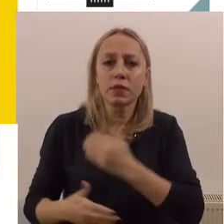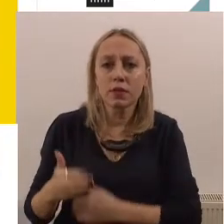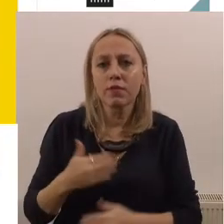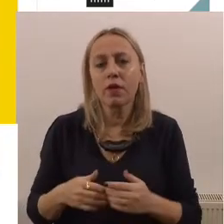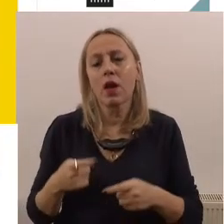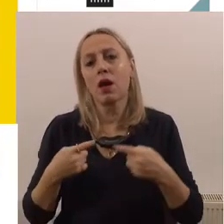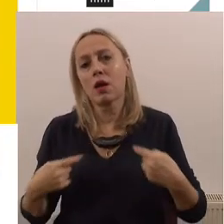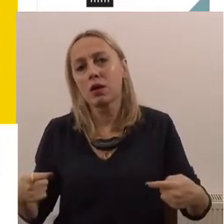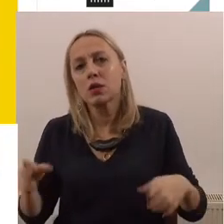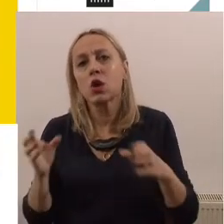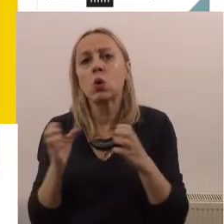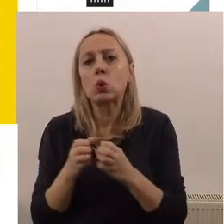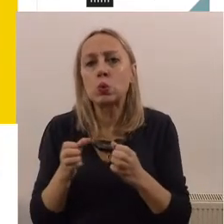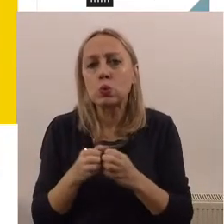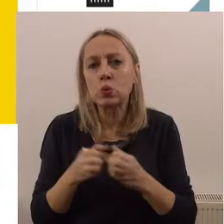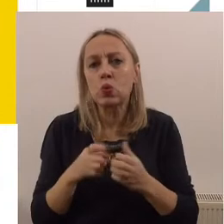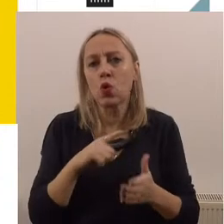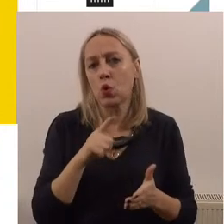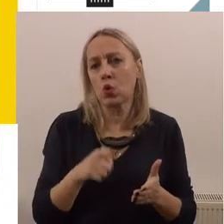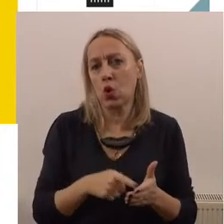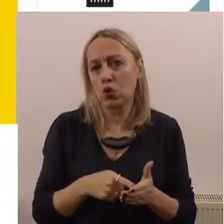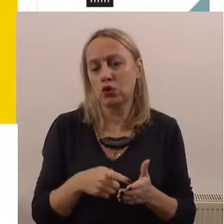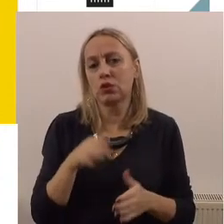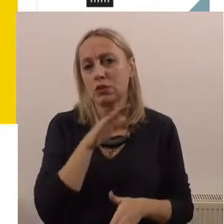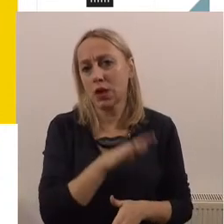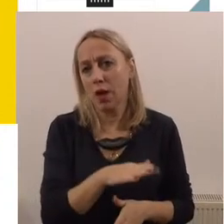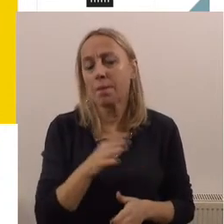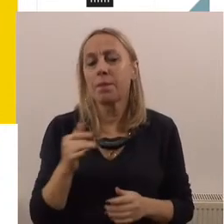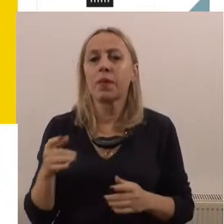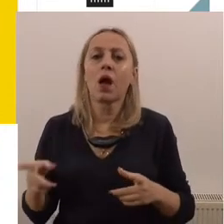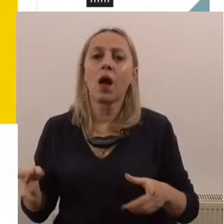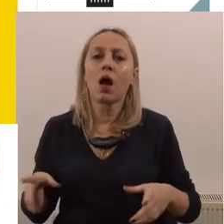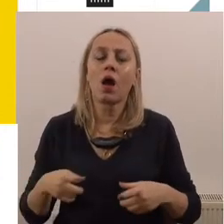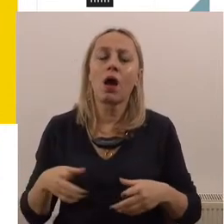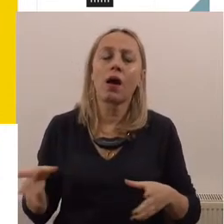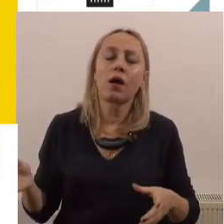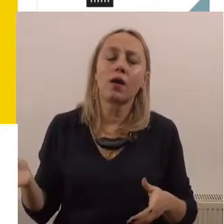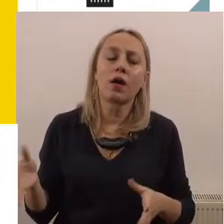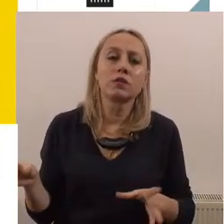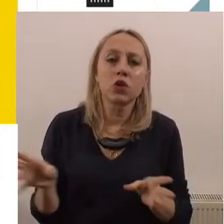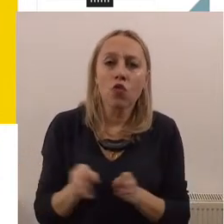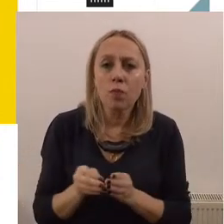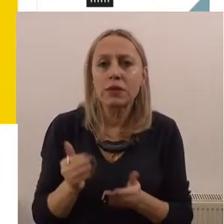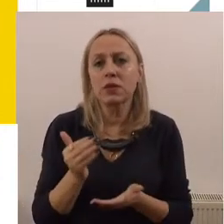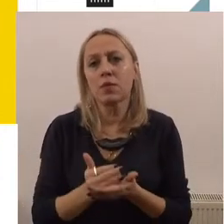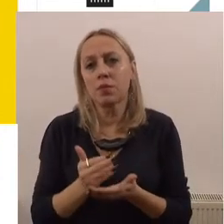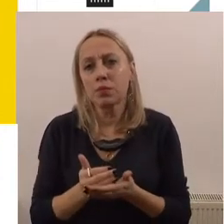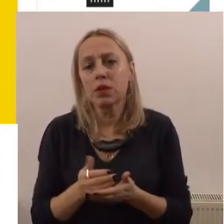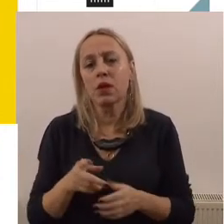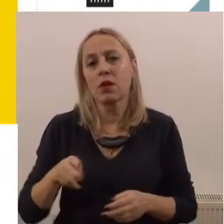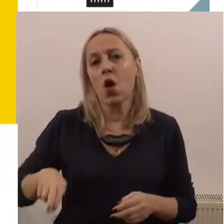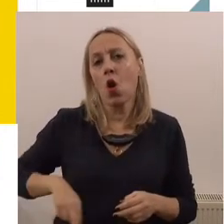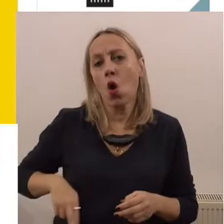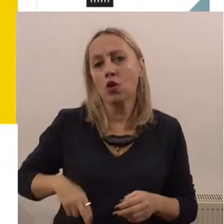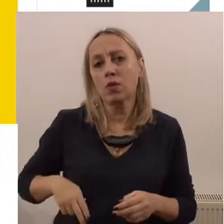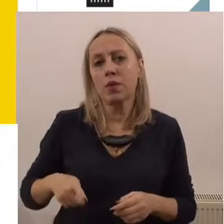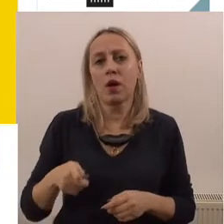kids with disabilities into different clubs, into different